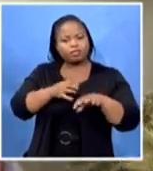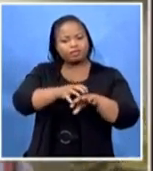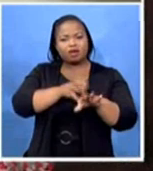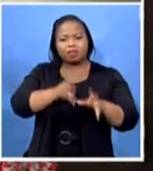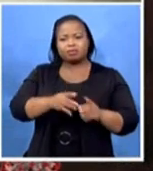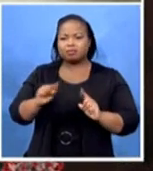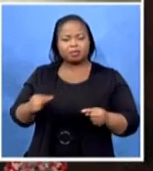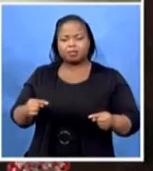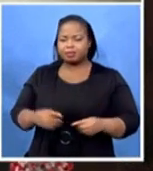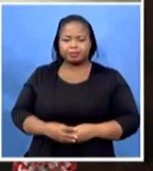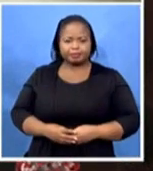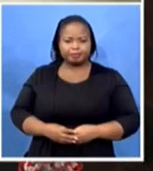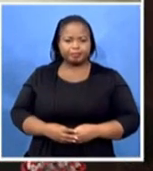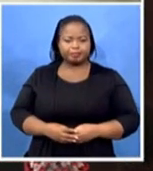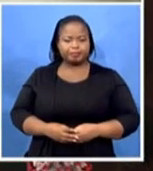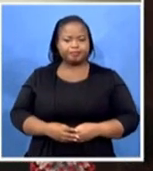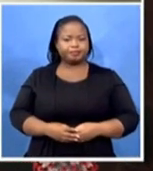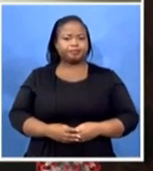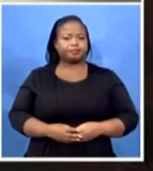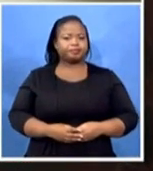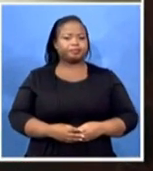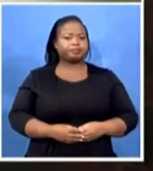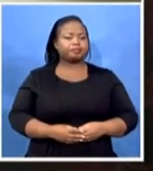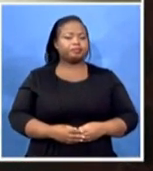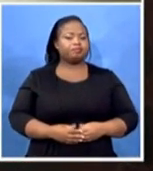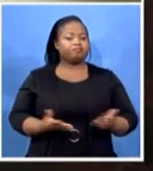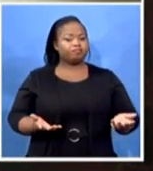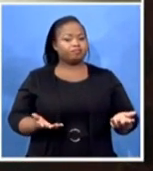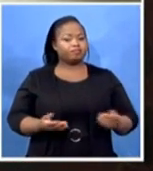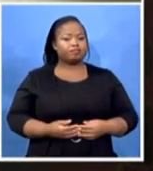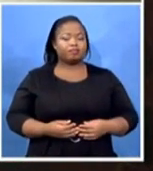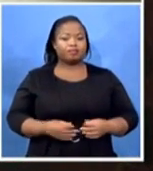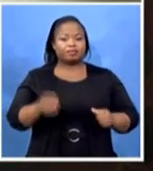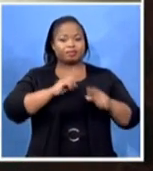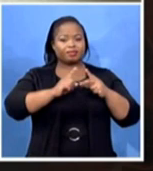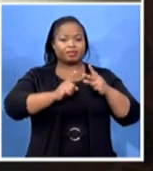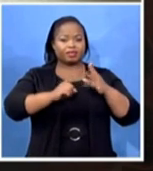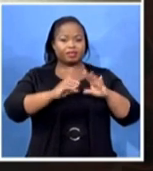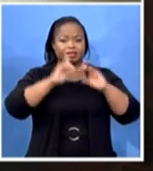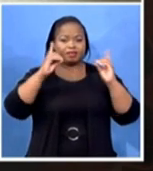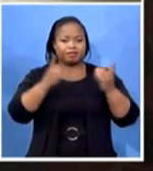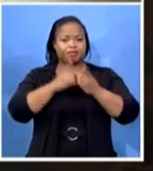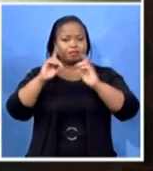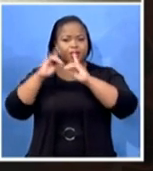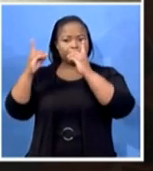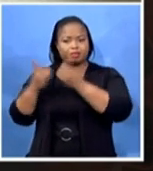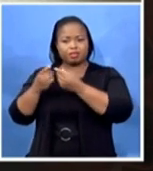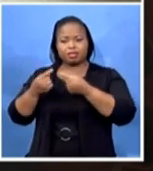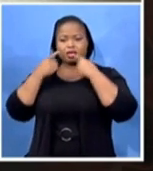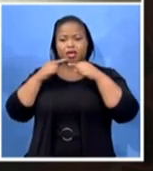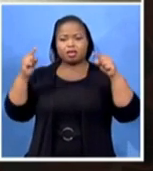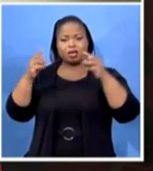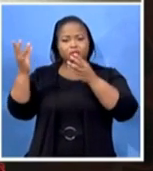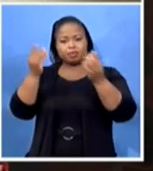So many departments have announced figures, 1.2 billion in this case, that will